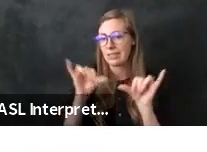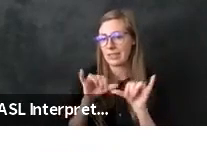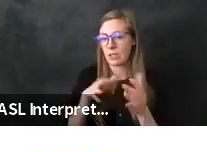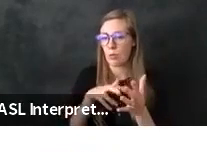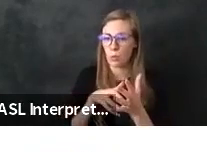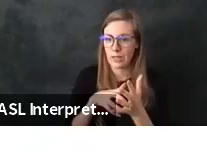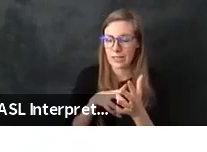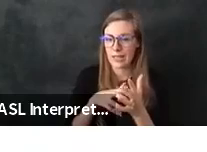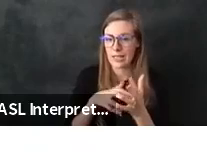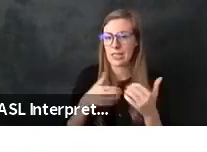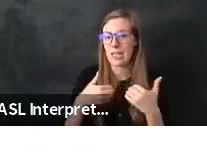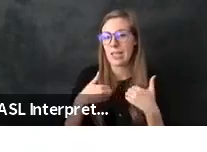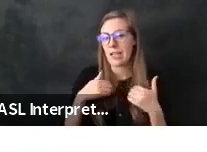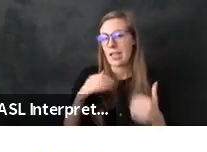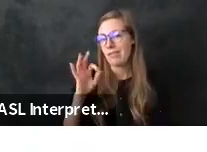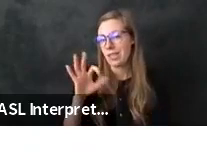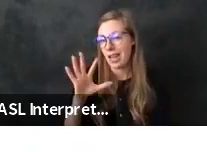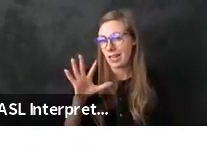achieve 95 to